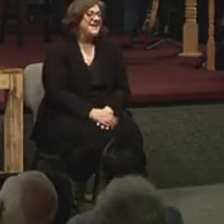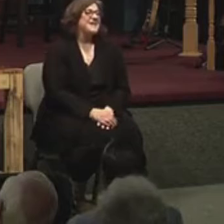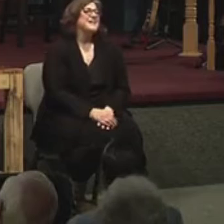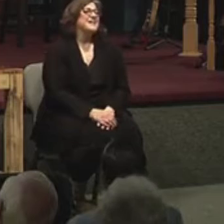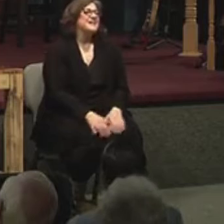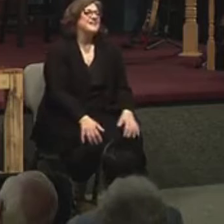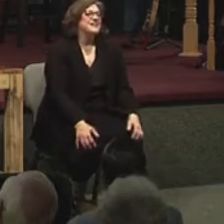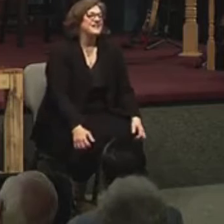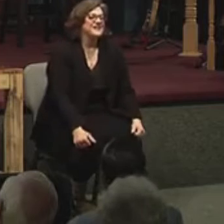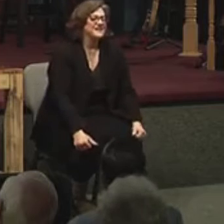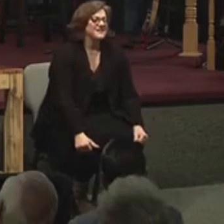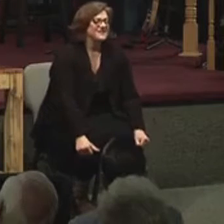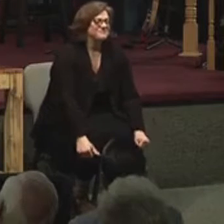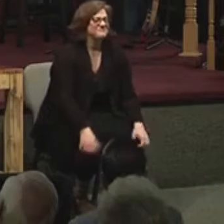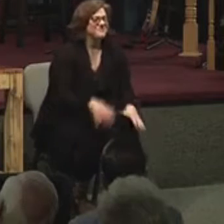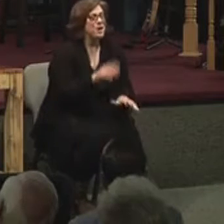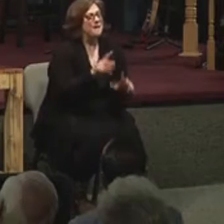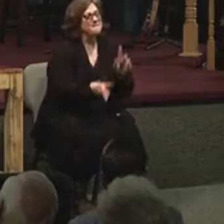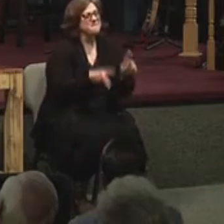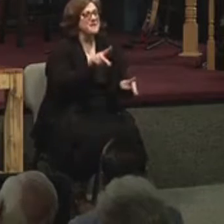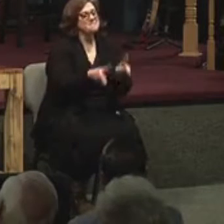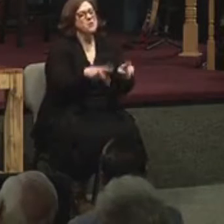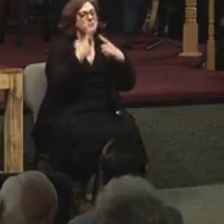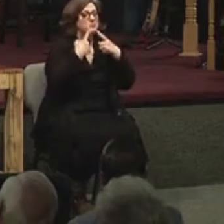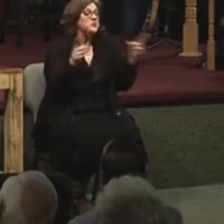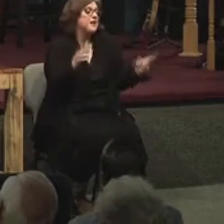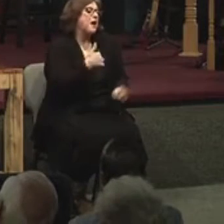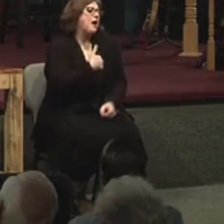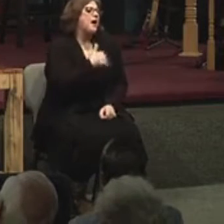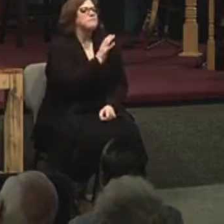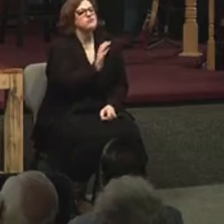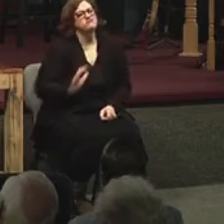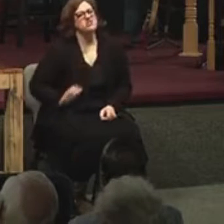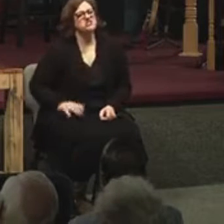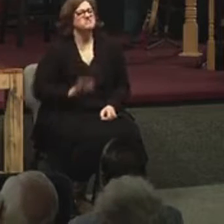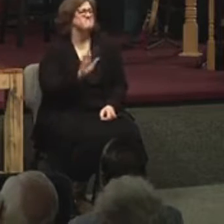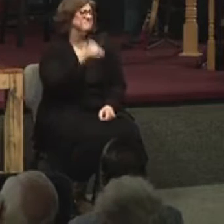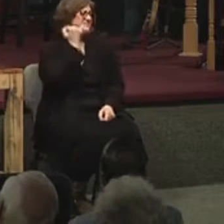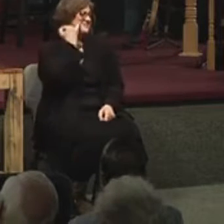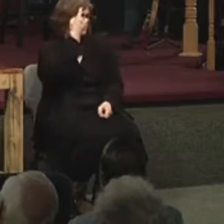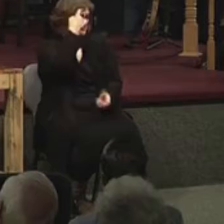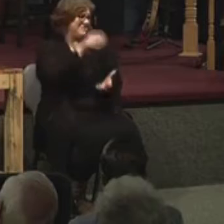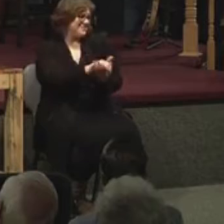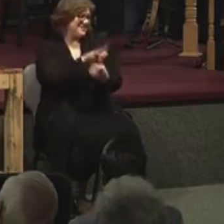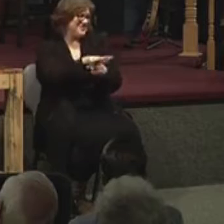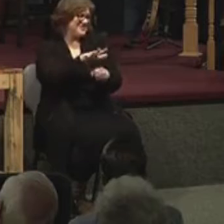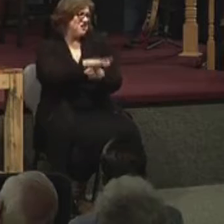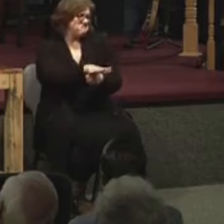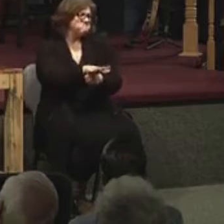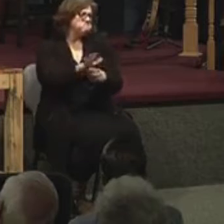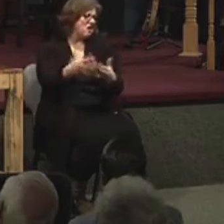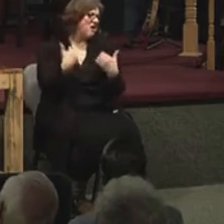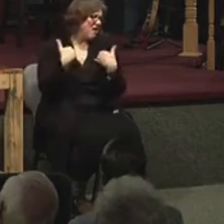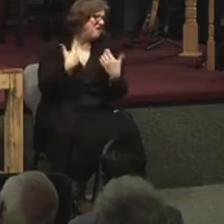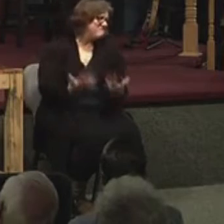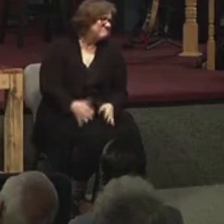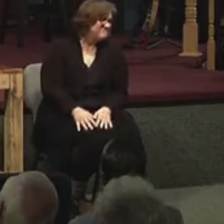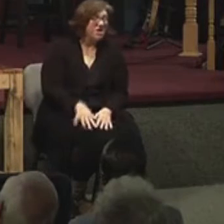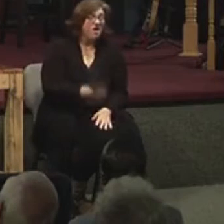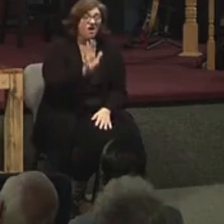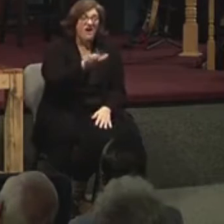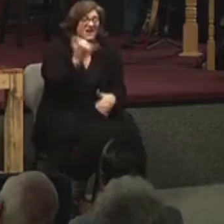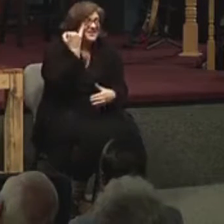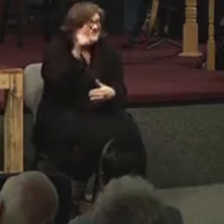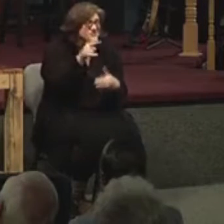wealth gospel that sometimes people proclaim, that if you just believe enough, you can have it. Oh, if you have enough faith, you'll be healed.